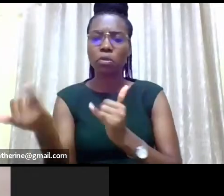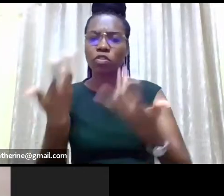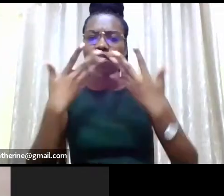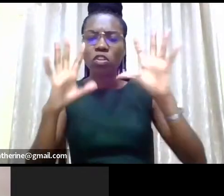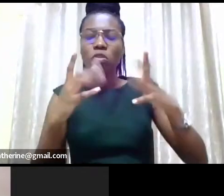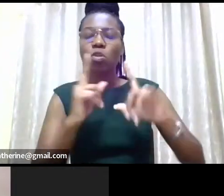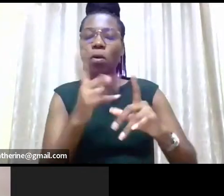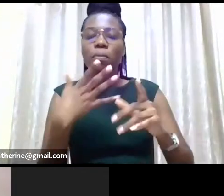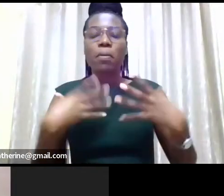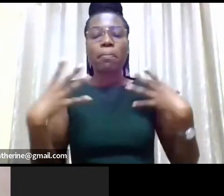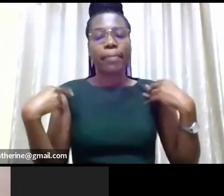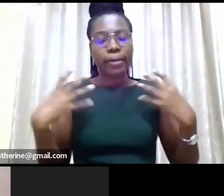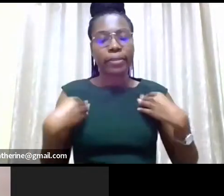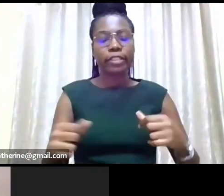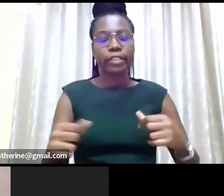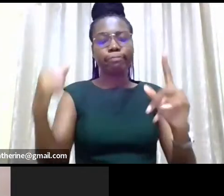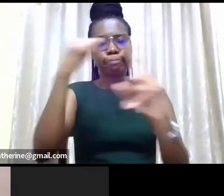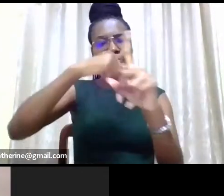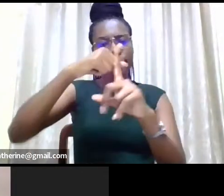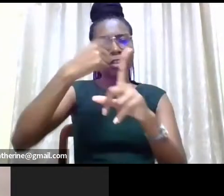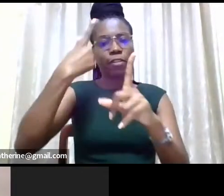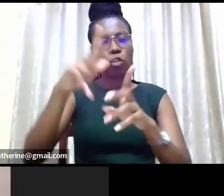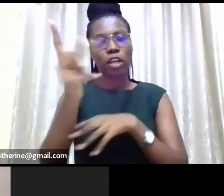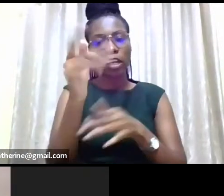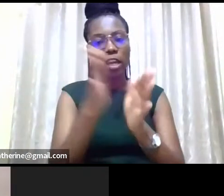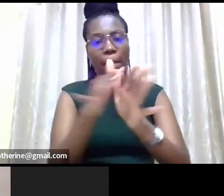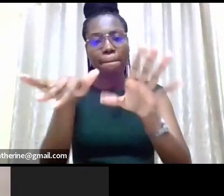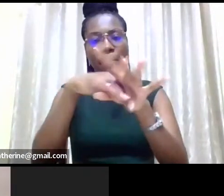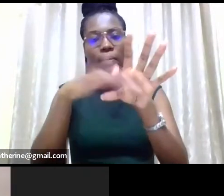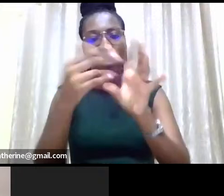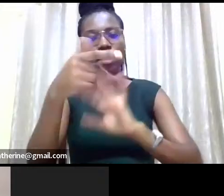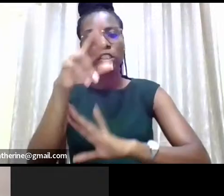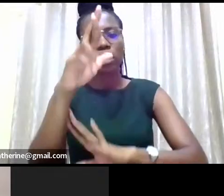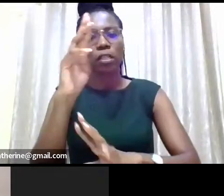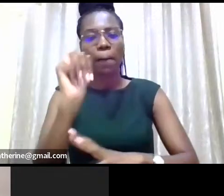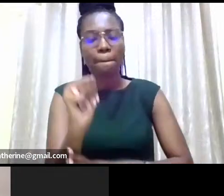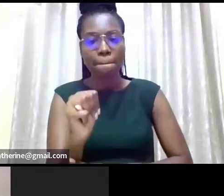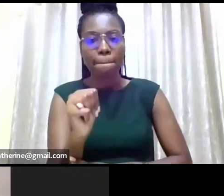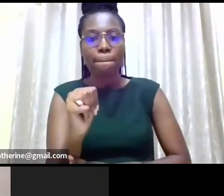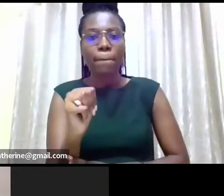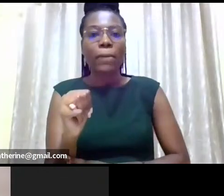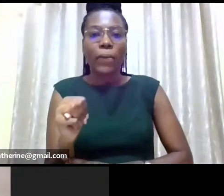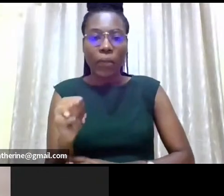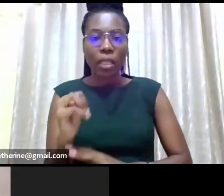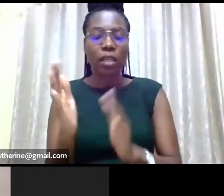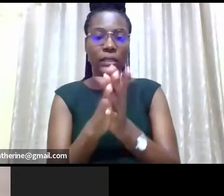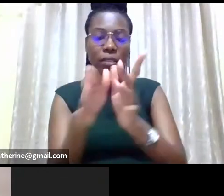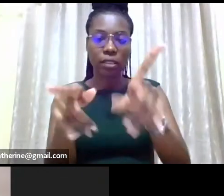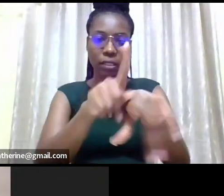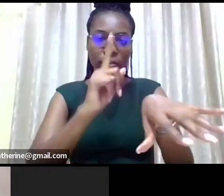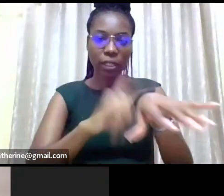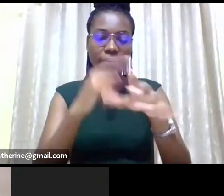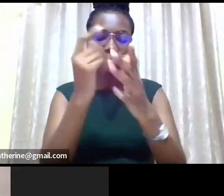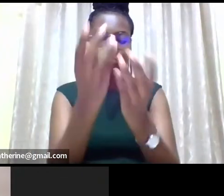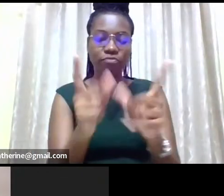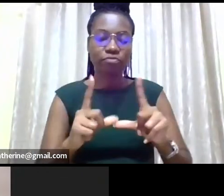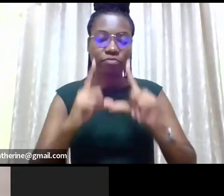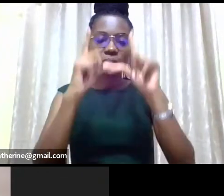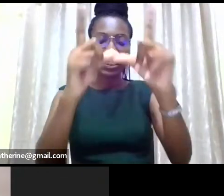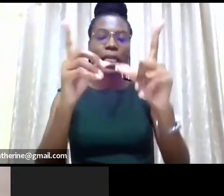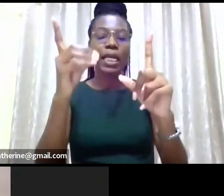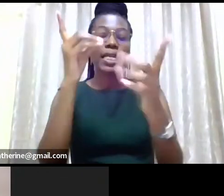the High Court of Kenya, a member of the Human Resource Management, and also a certified data